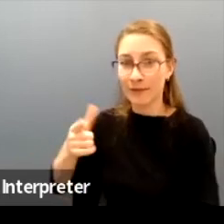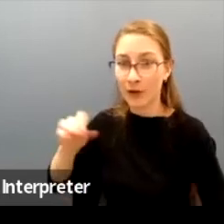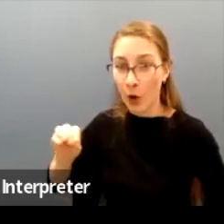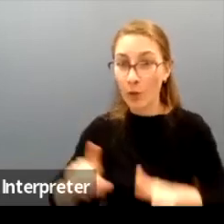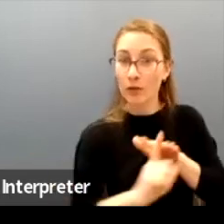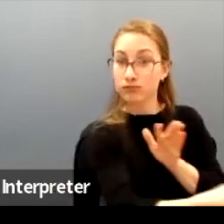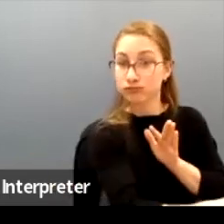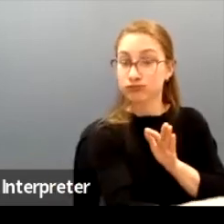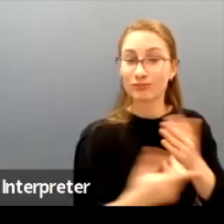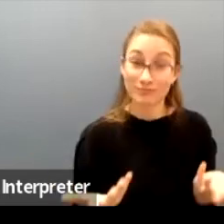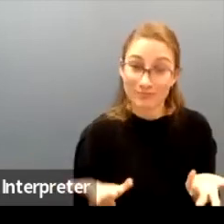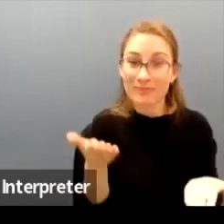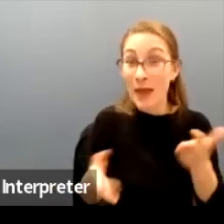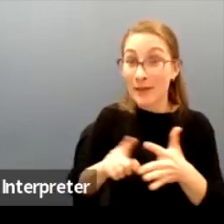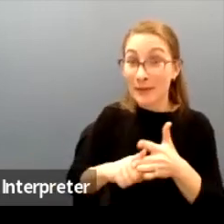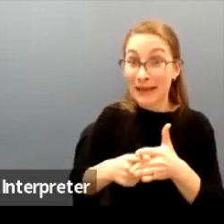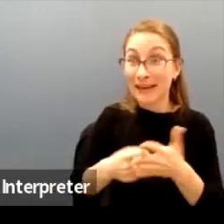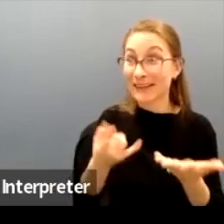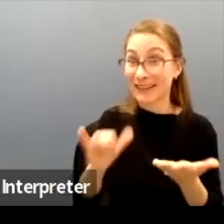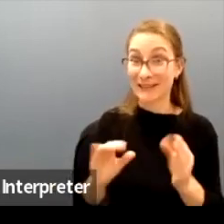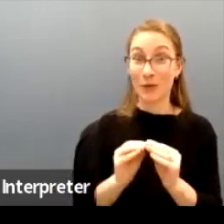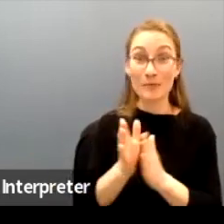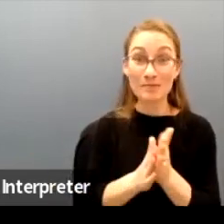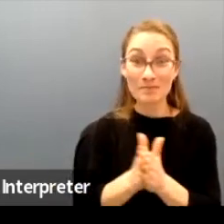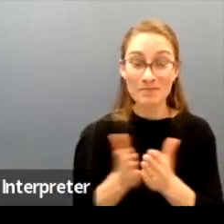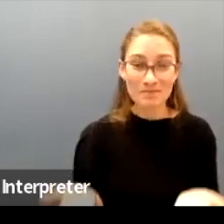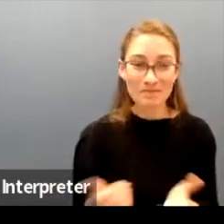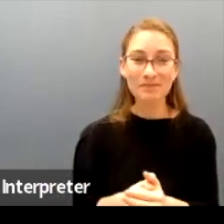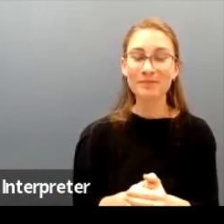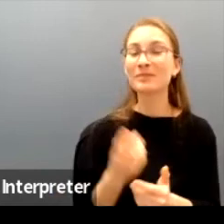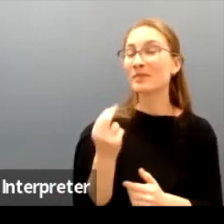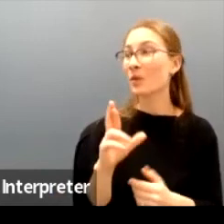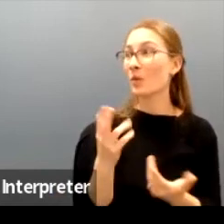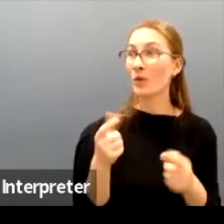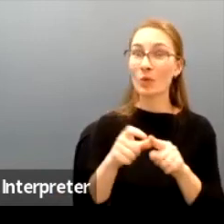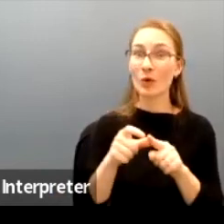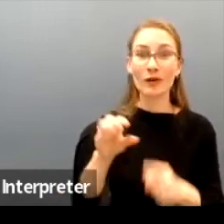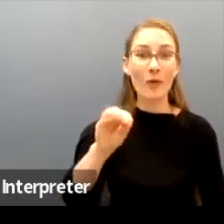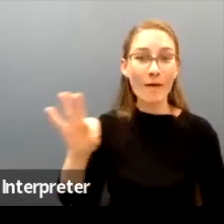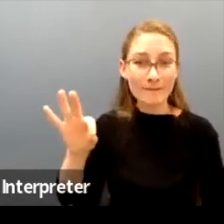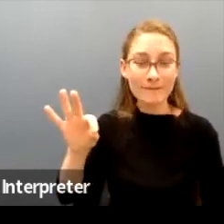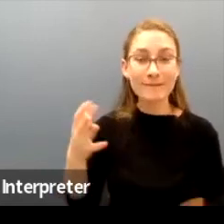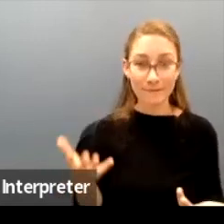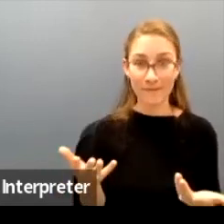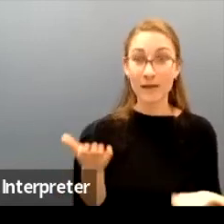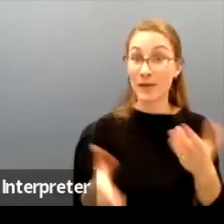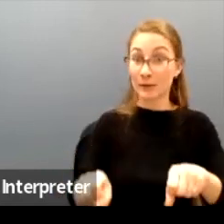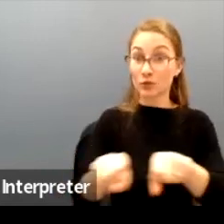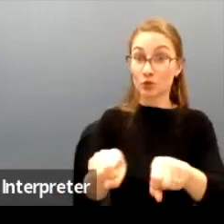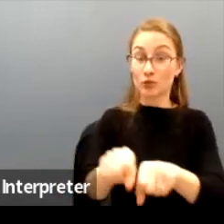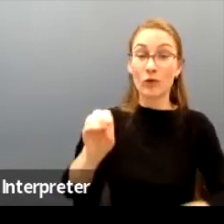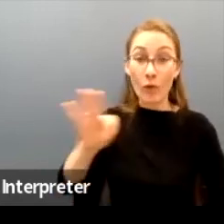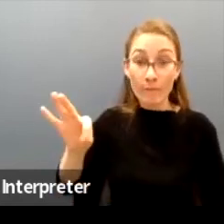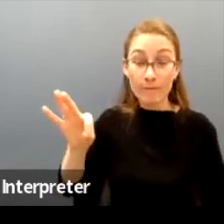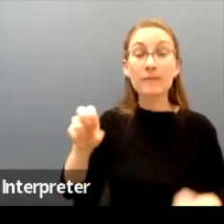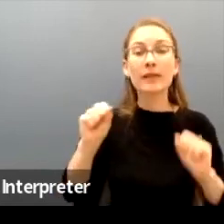leaving. Or maybe the motivating factor is the word off, or taking your shoes off rather. So you're going to target the word off so that you can take your shoes on and